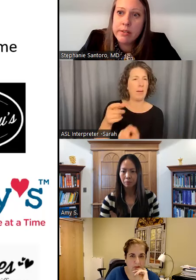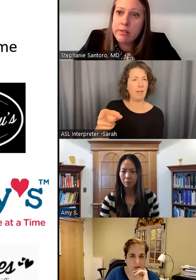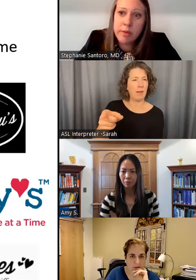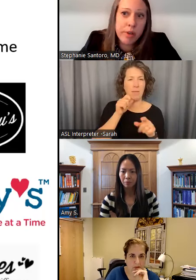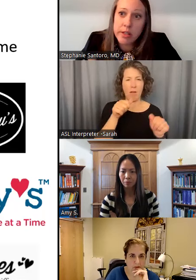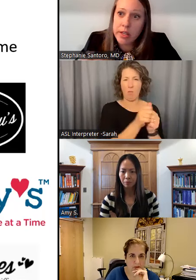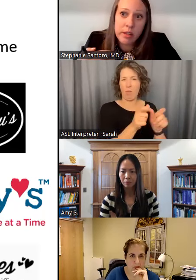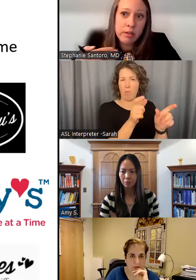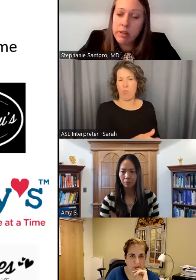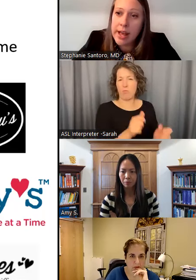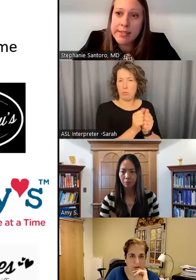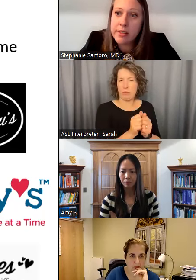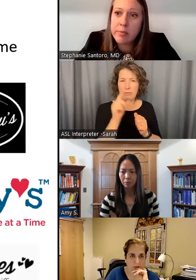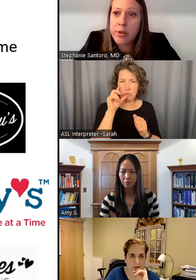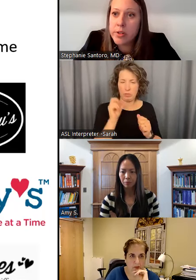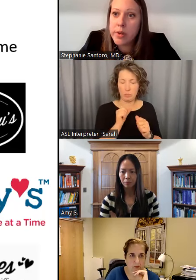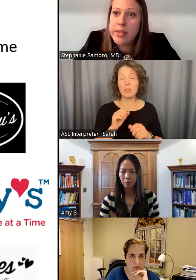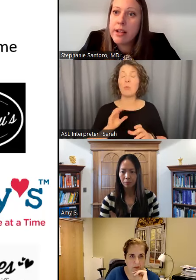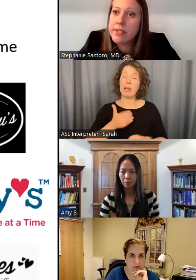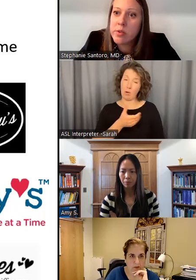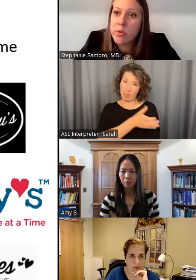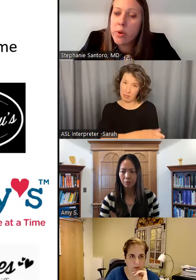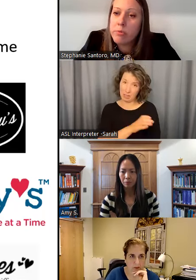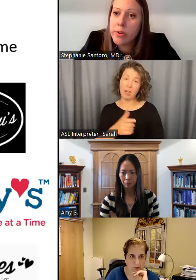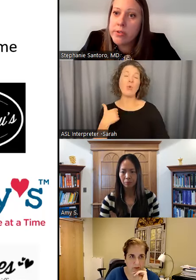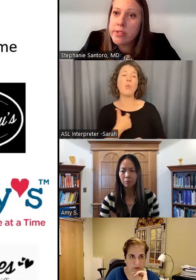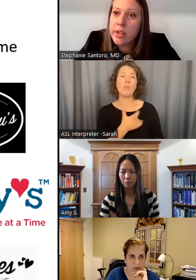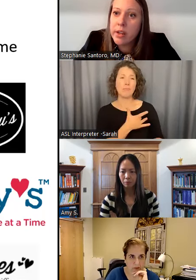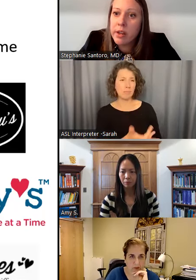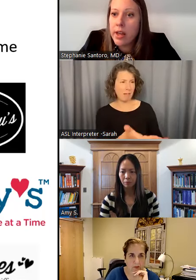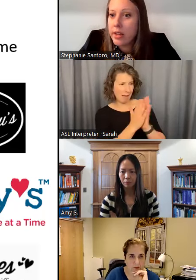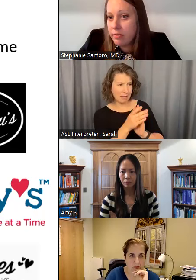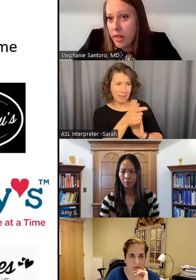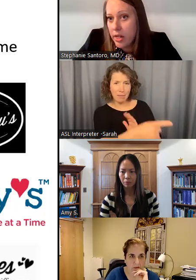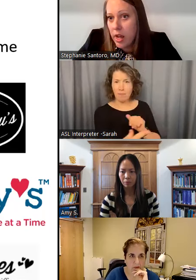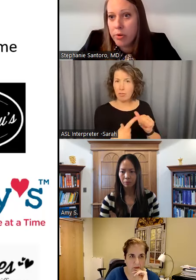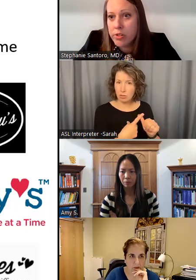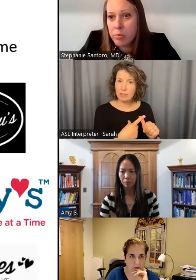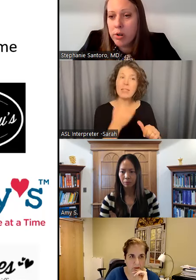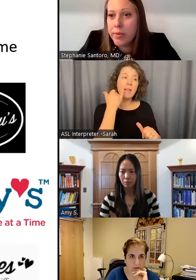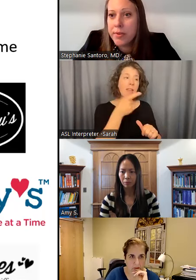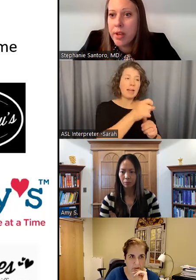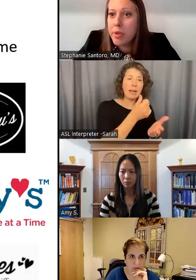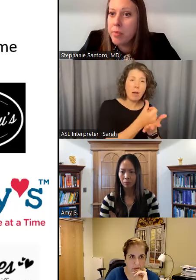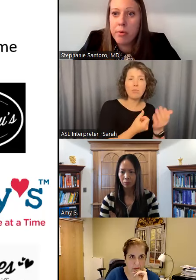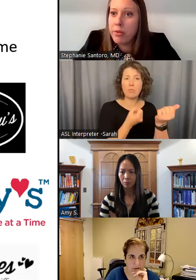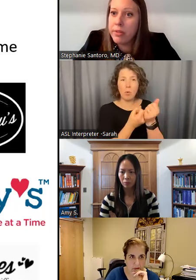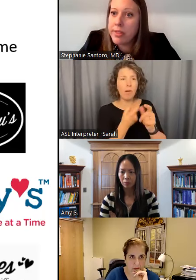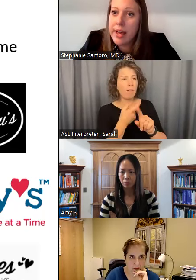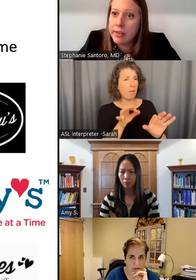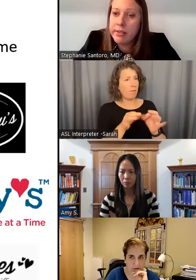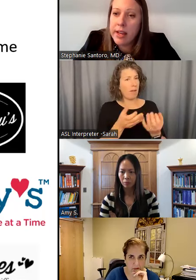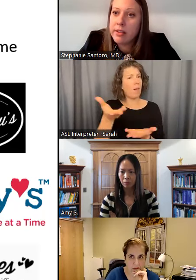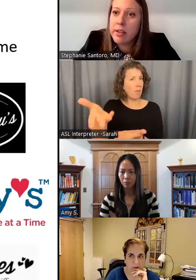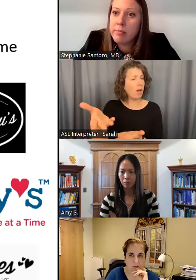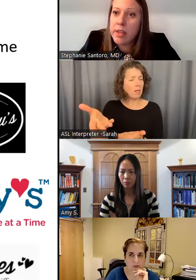we typically ask the person with Down syndrome first. And if they need help or support from the family member,